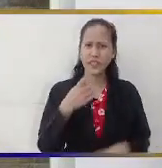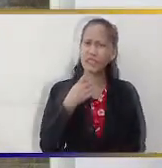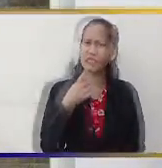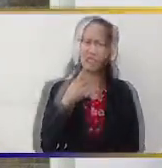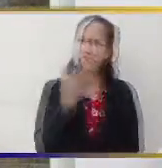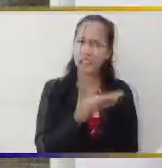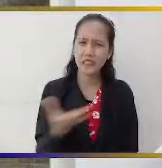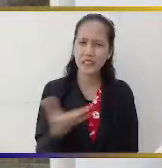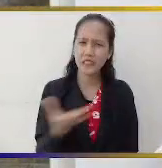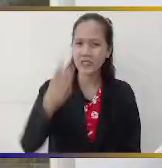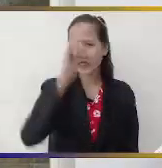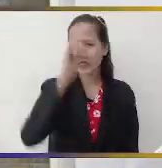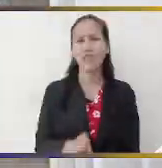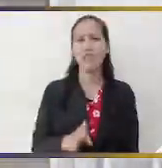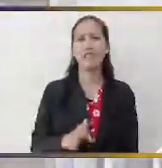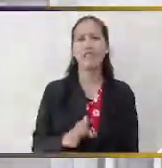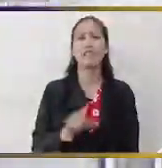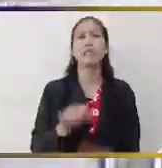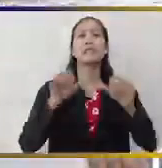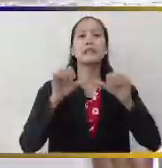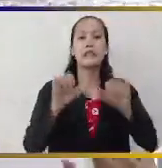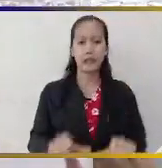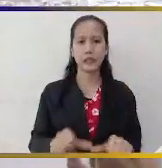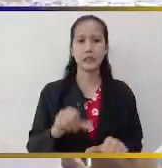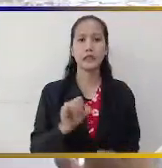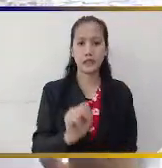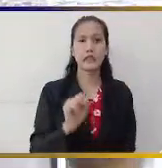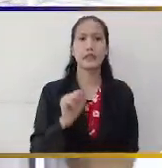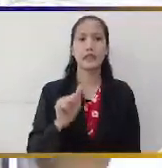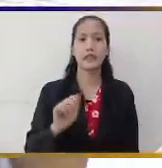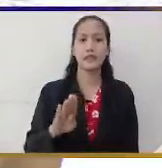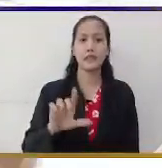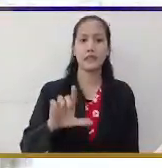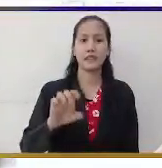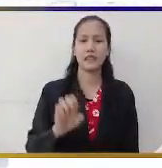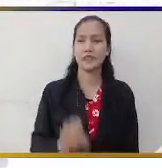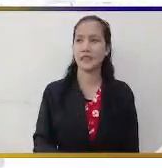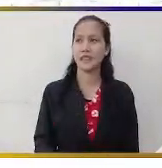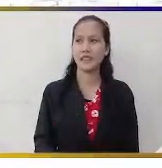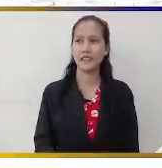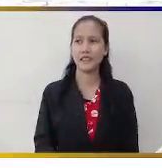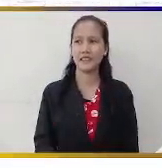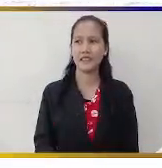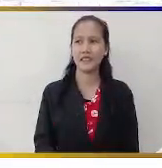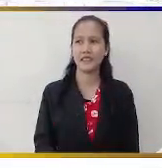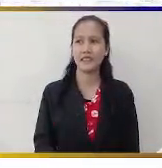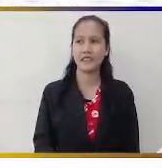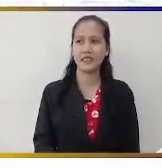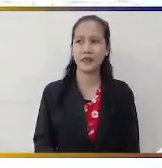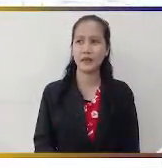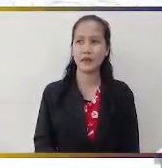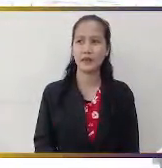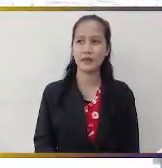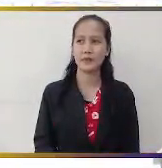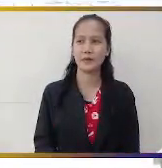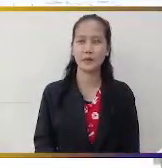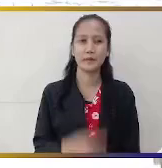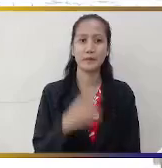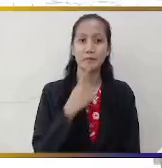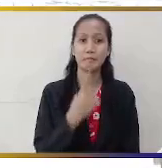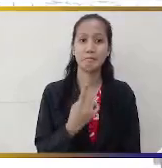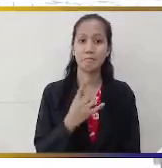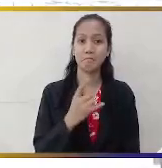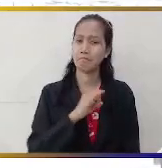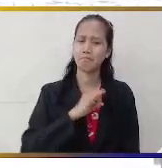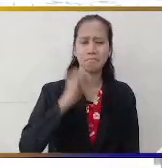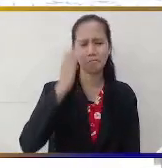God is able to give it back. You say, how do you know that?